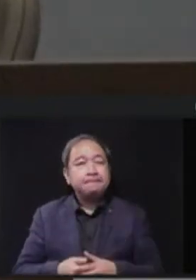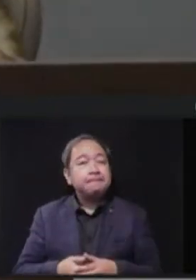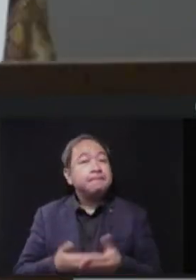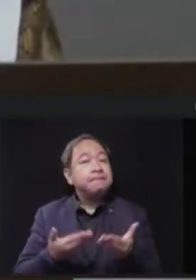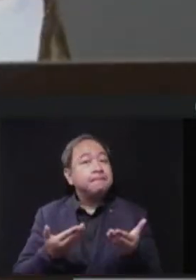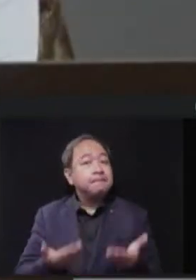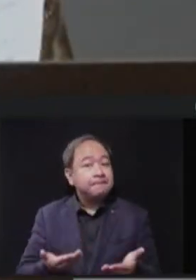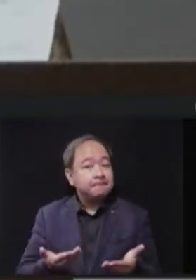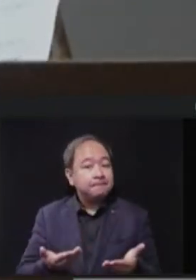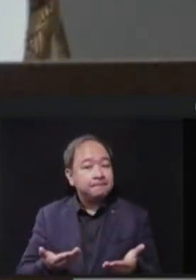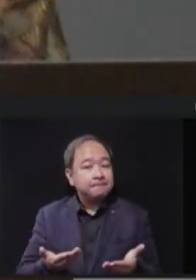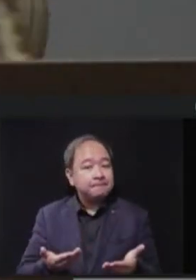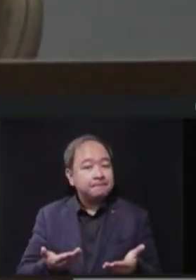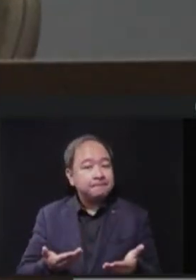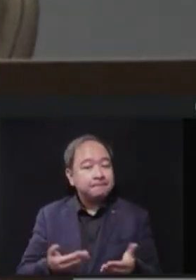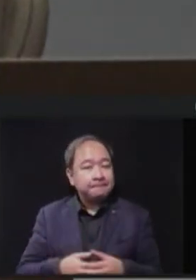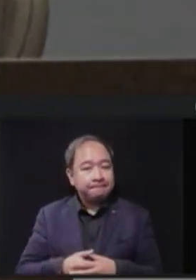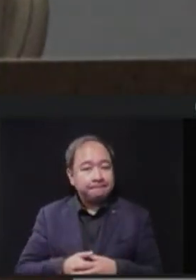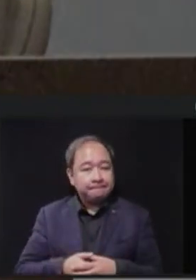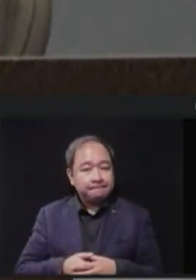call